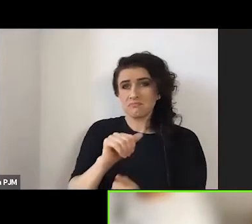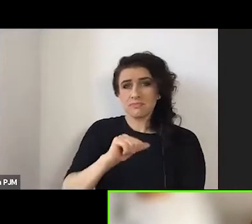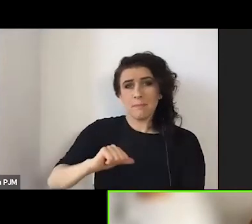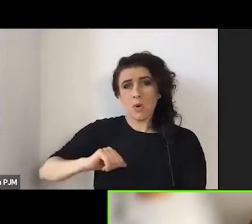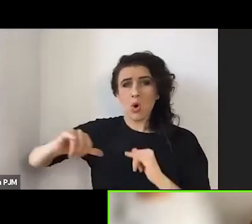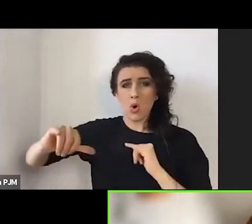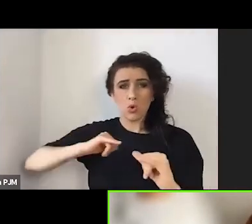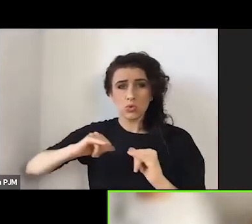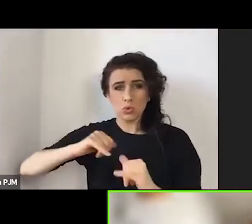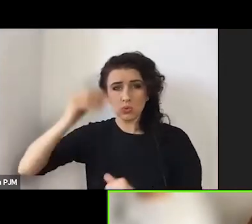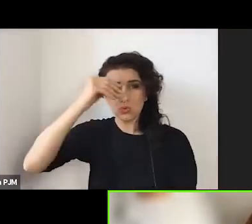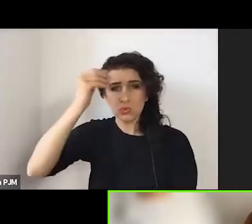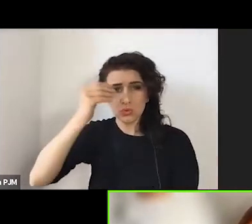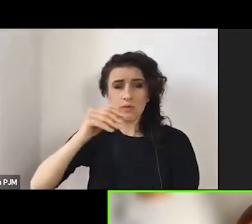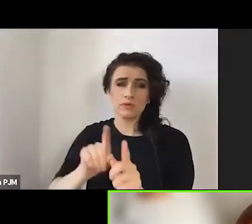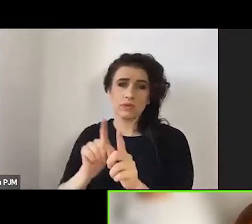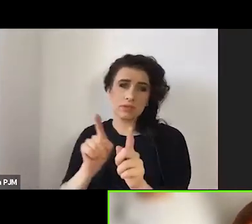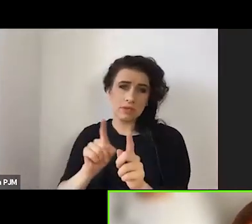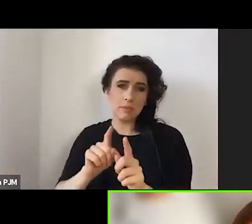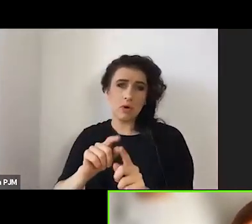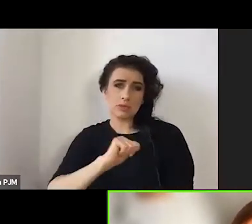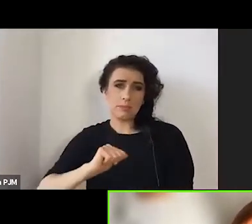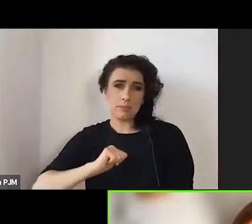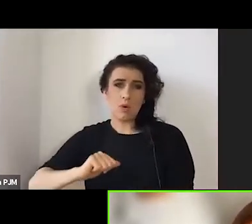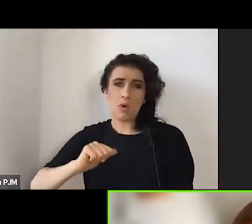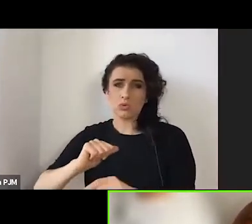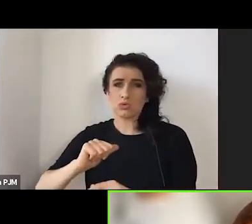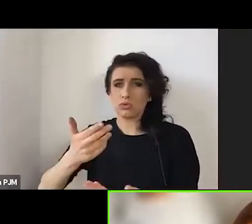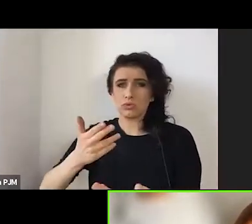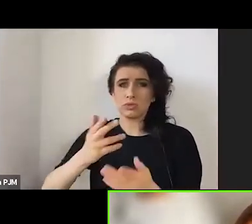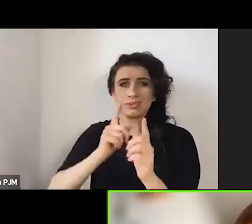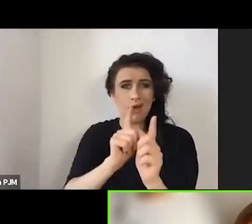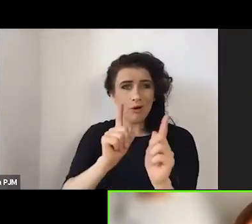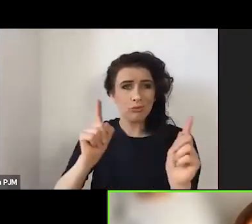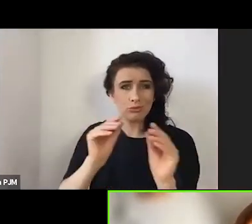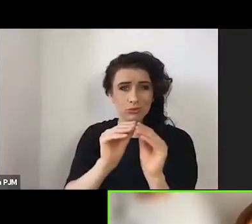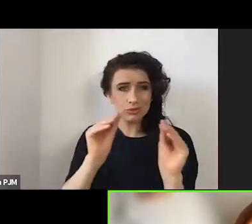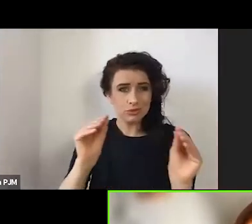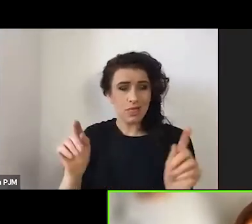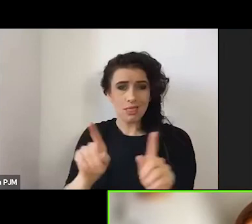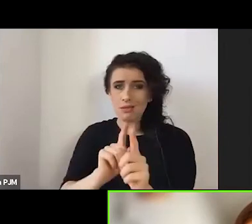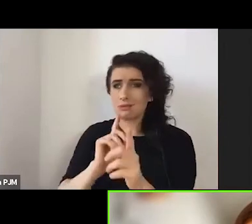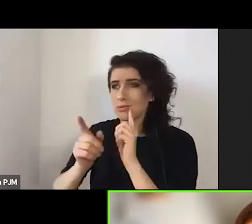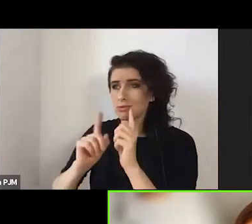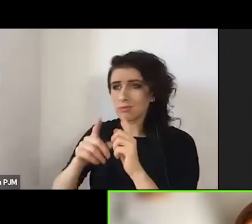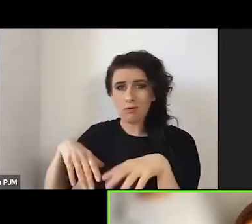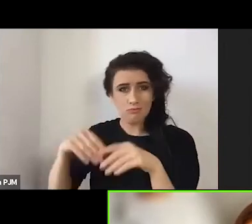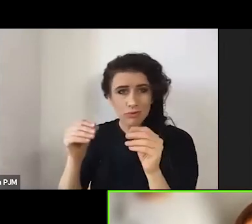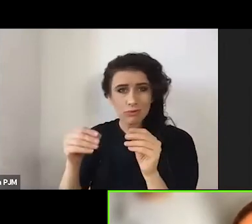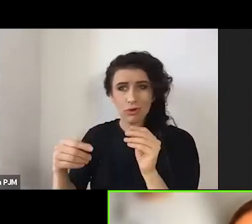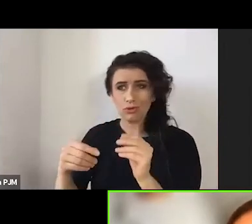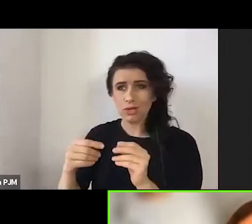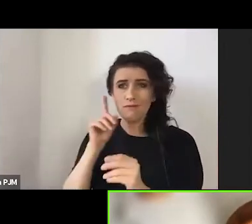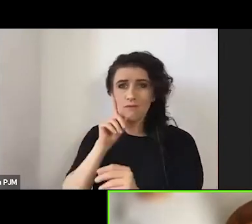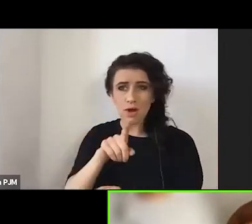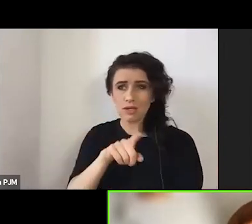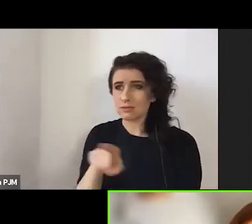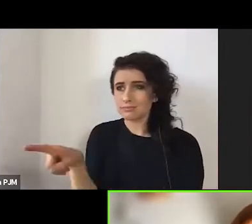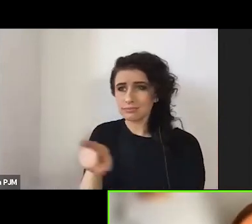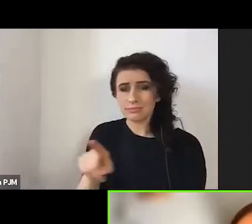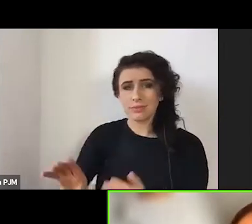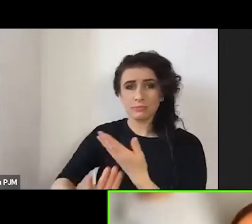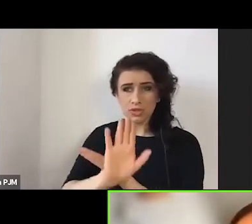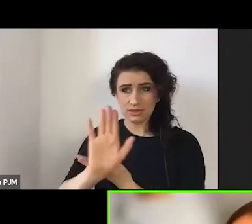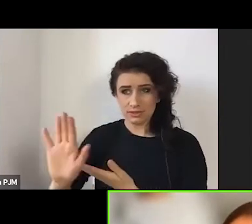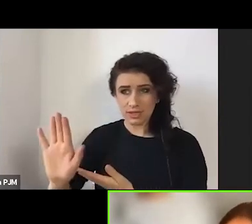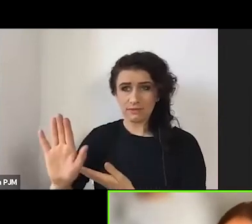already gathering all these actors. And you show them the benefit of the project. And you talk with parents,